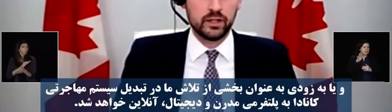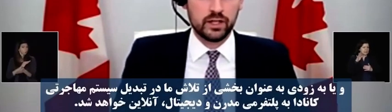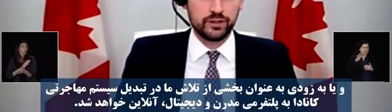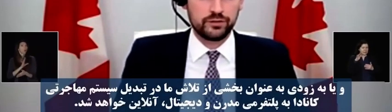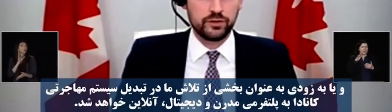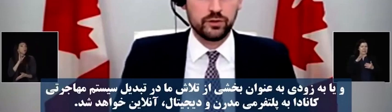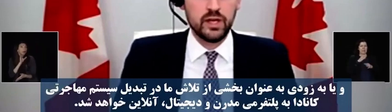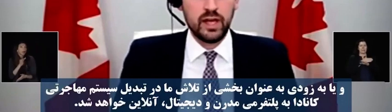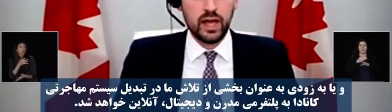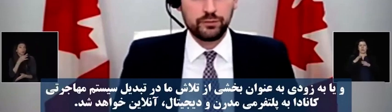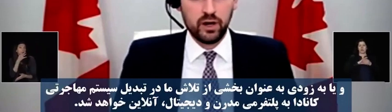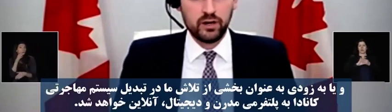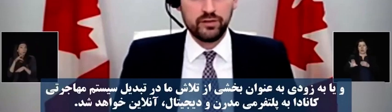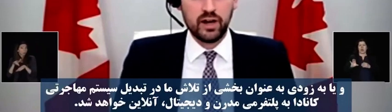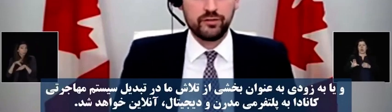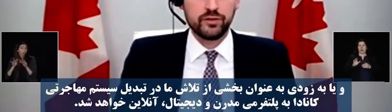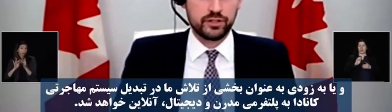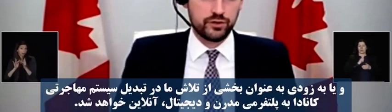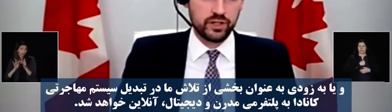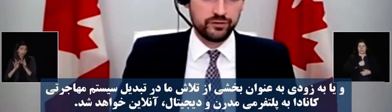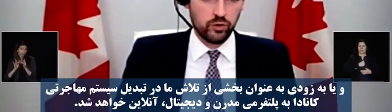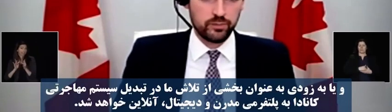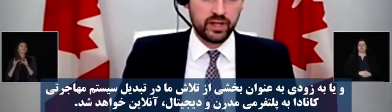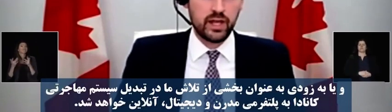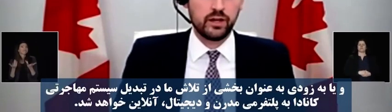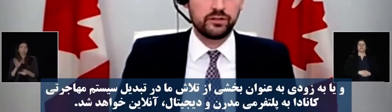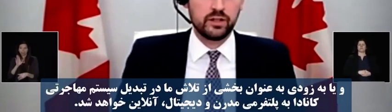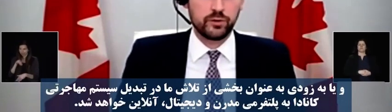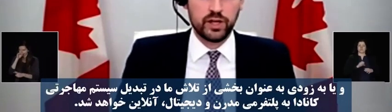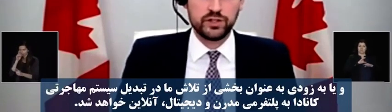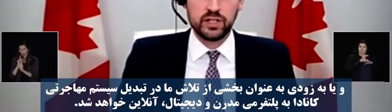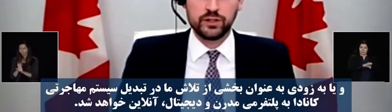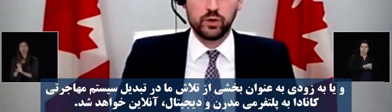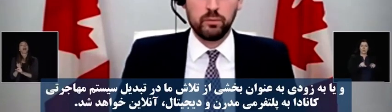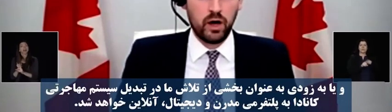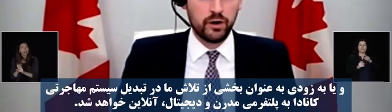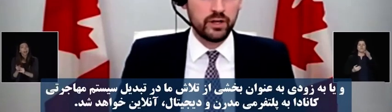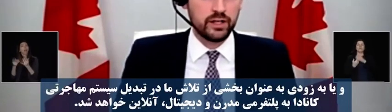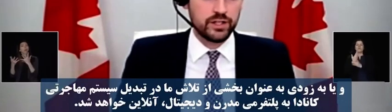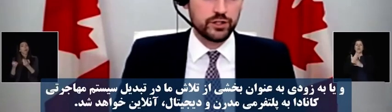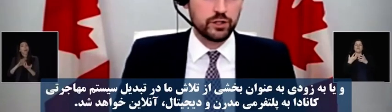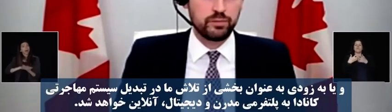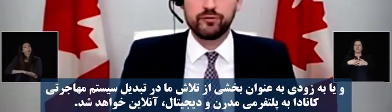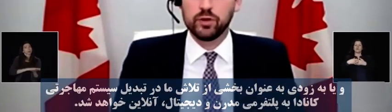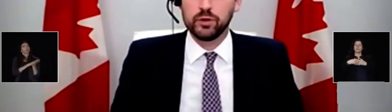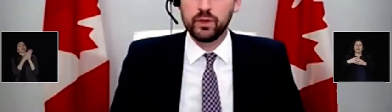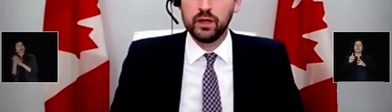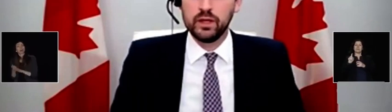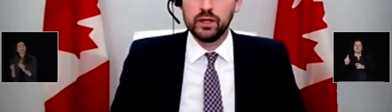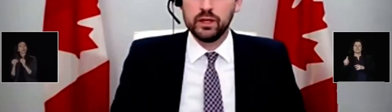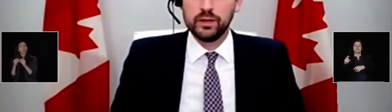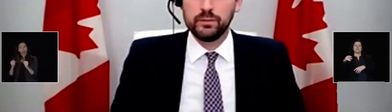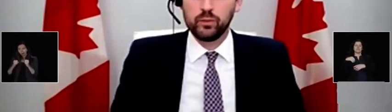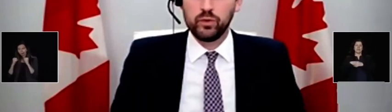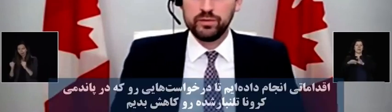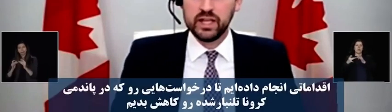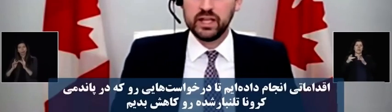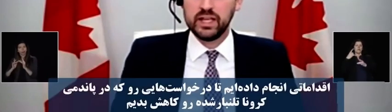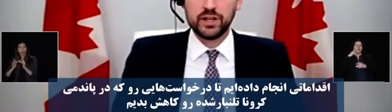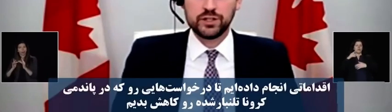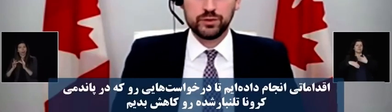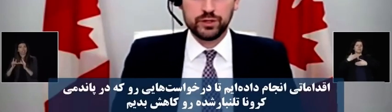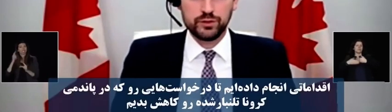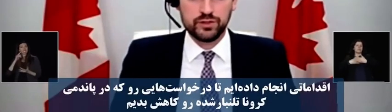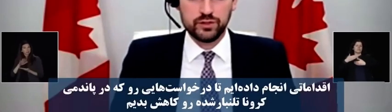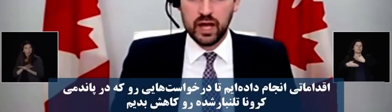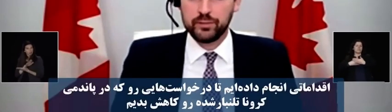coming online soon as part of our effort to transform Canada's immigration into a modern and digital platform. We've been